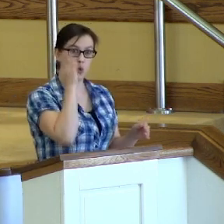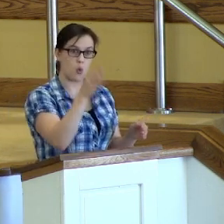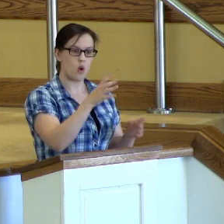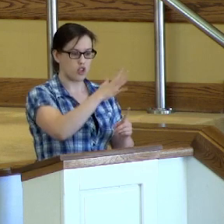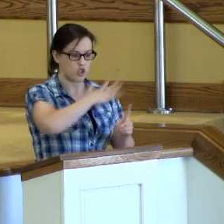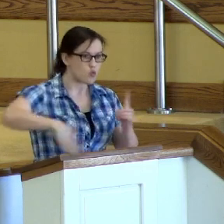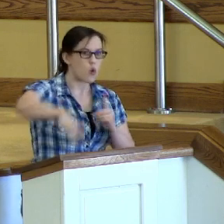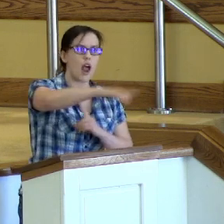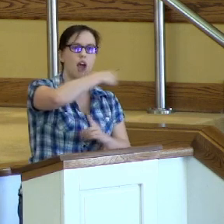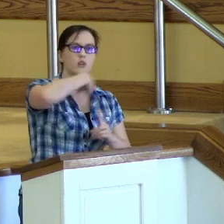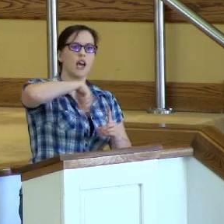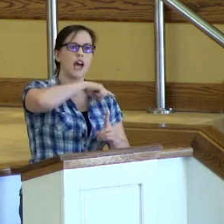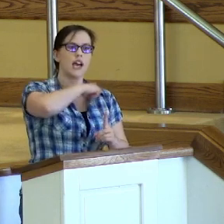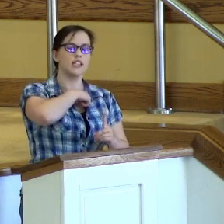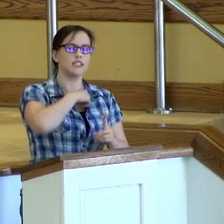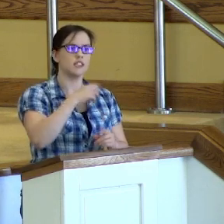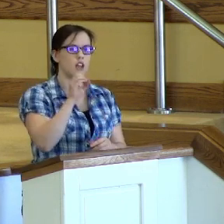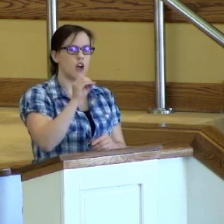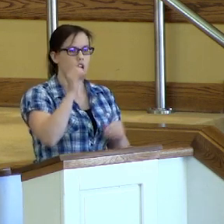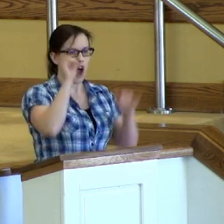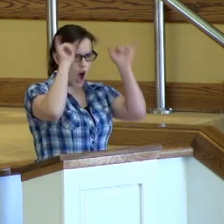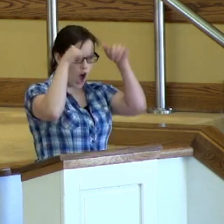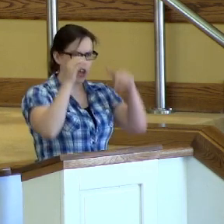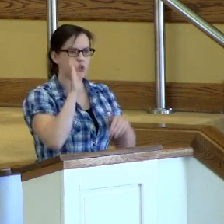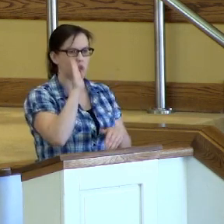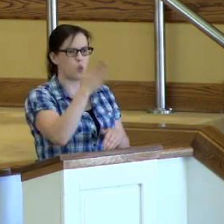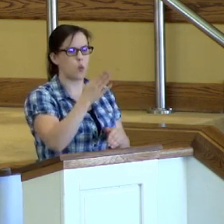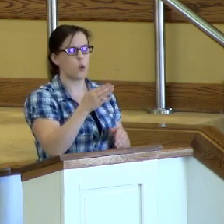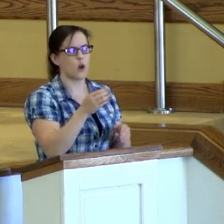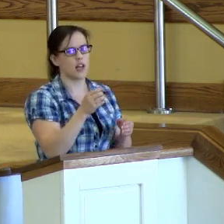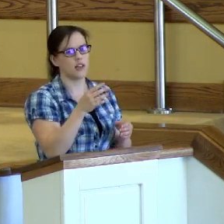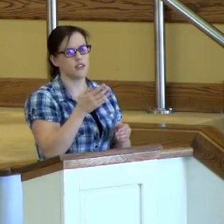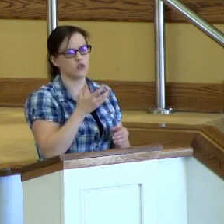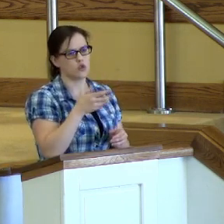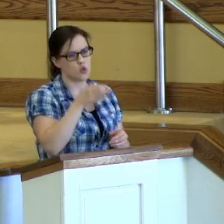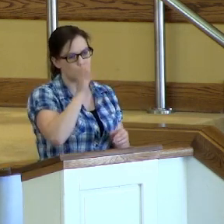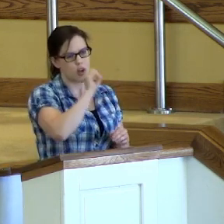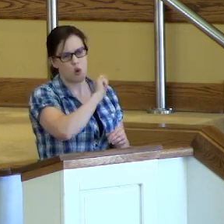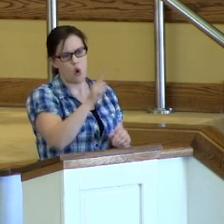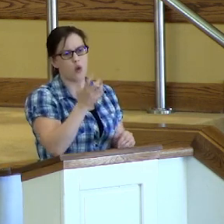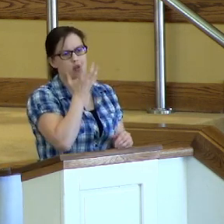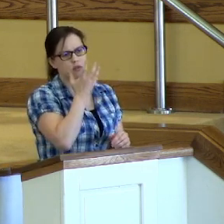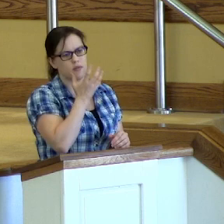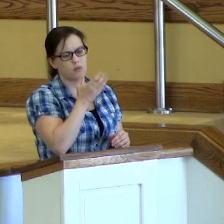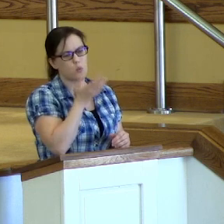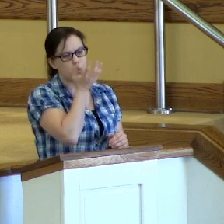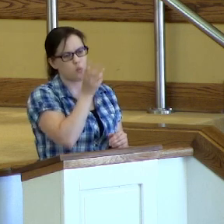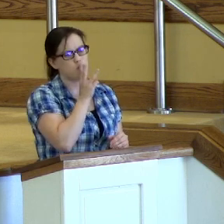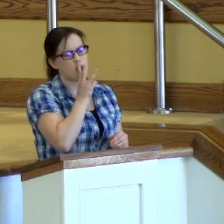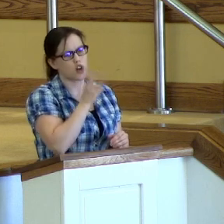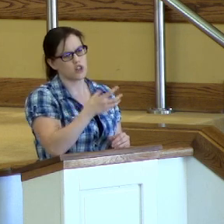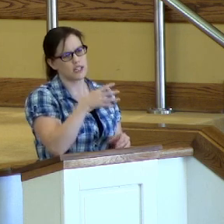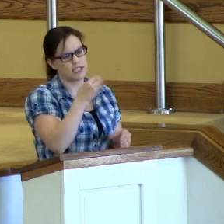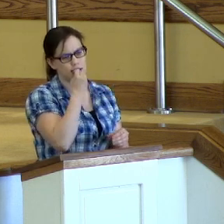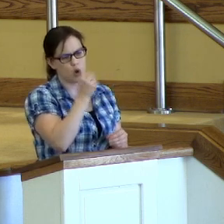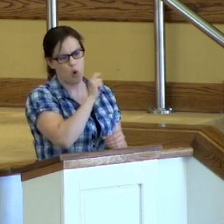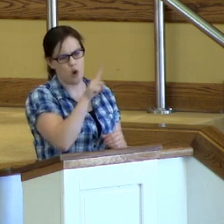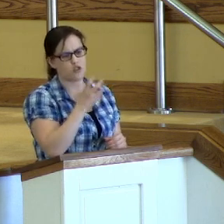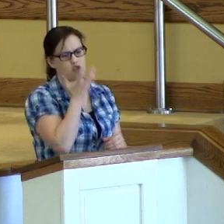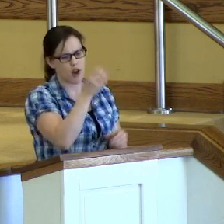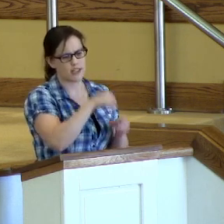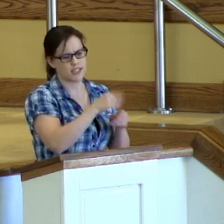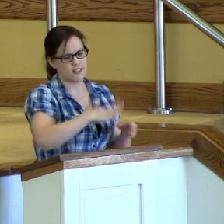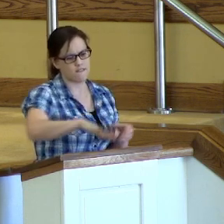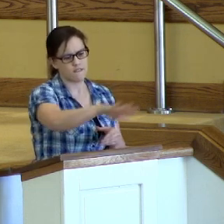about us, and the ox licketh up the grass of the field, and Balak the son of Zippor was king of the Moabites at